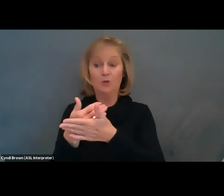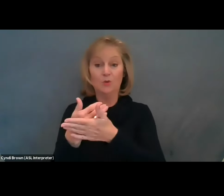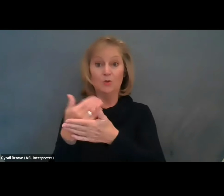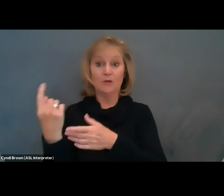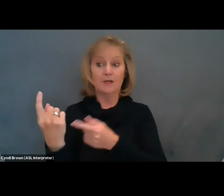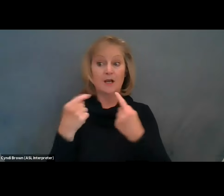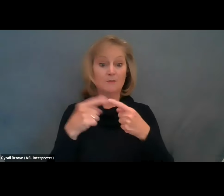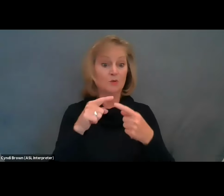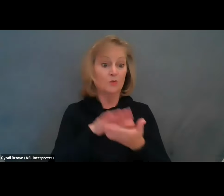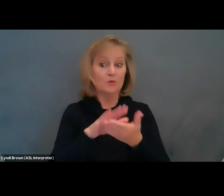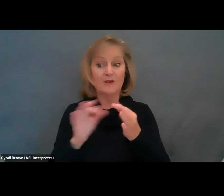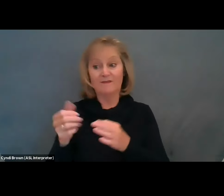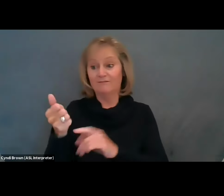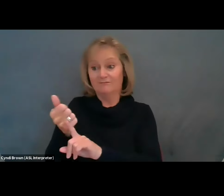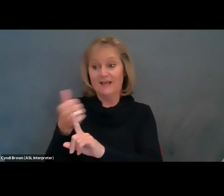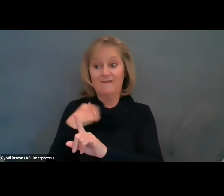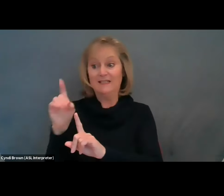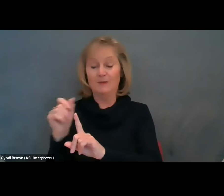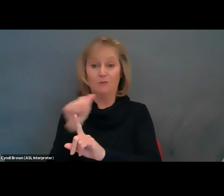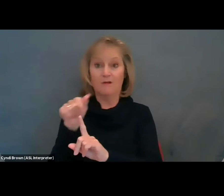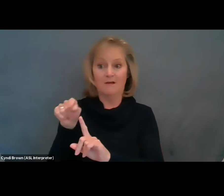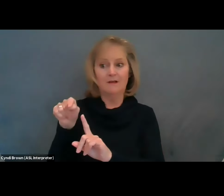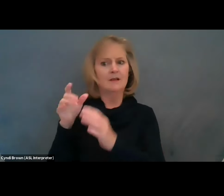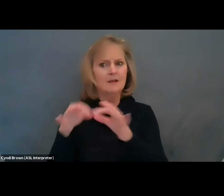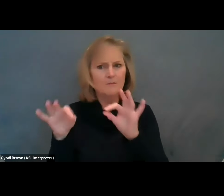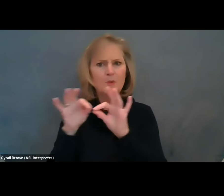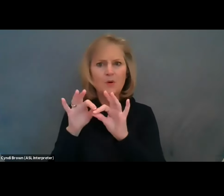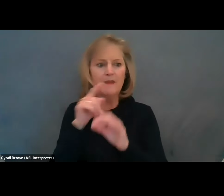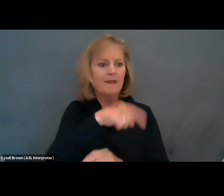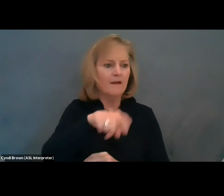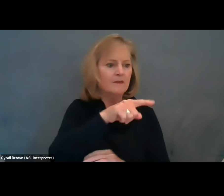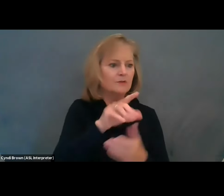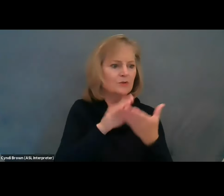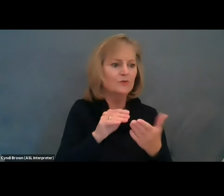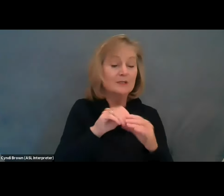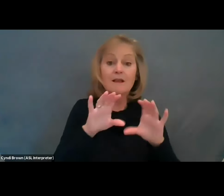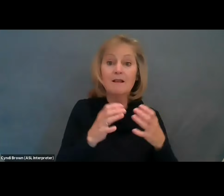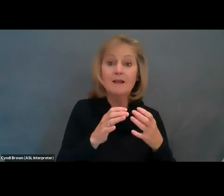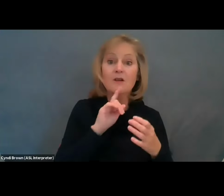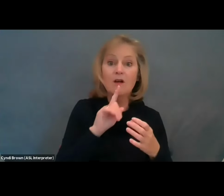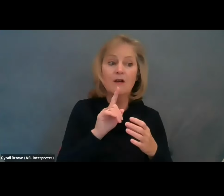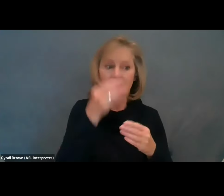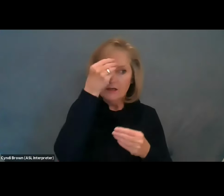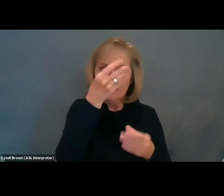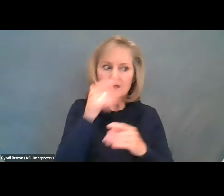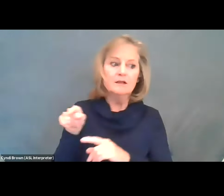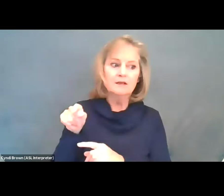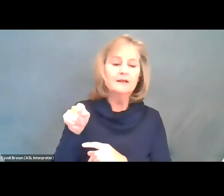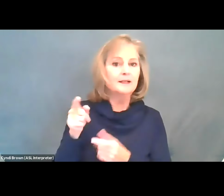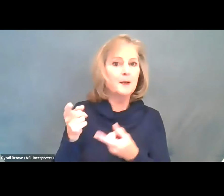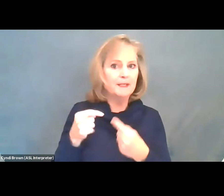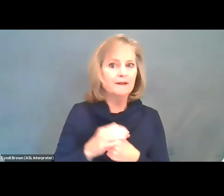school, whether they have a disability or not, it's important that the other students in the class are made aware of that. And I